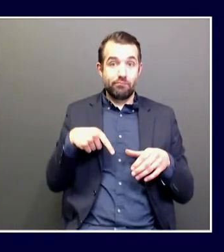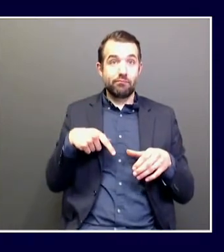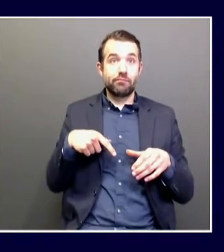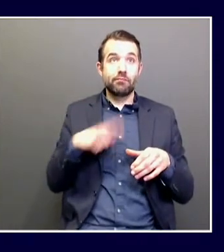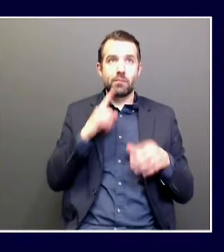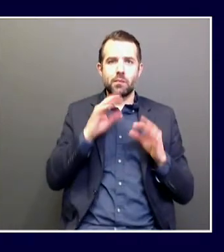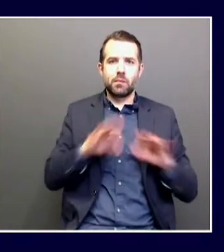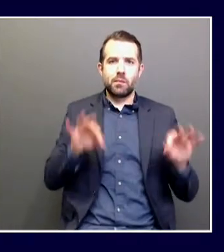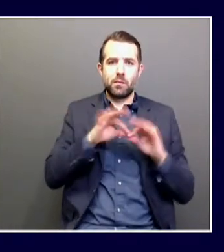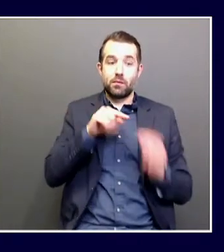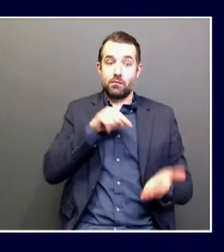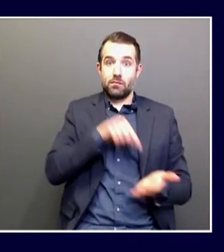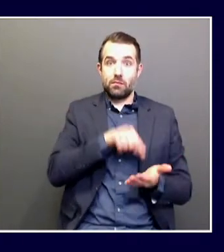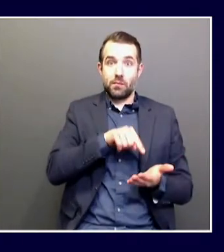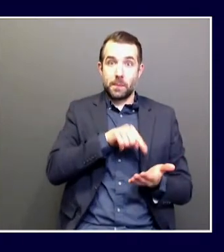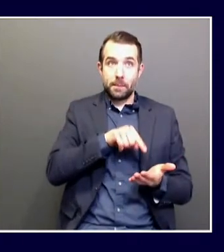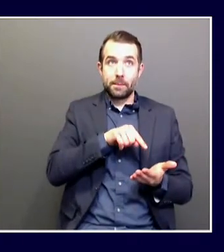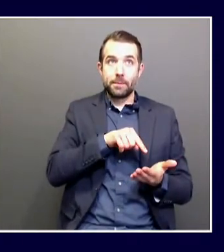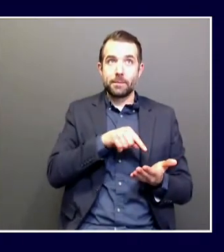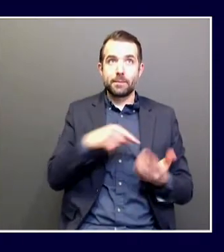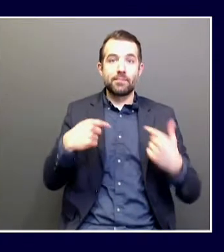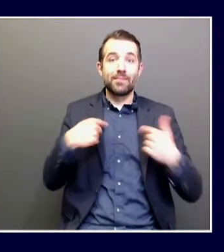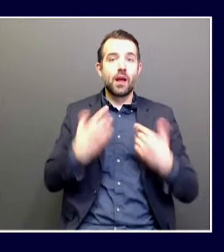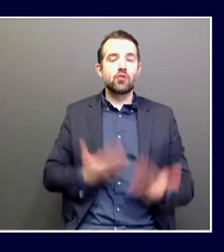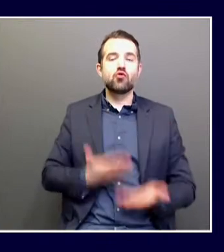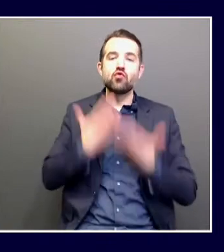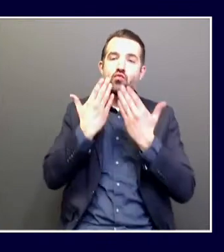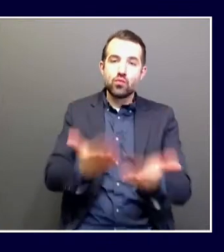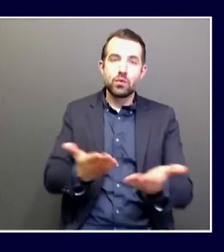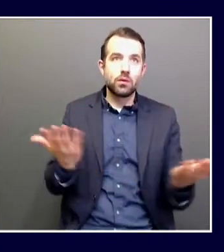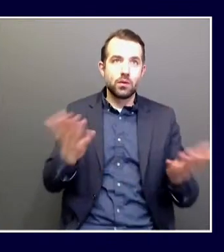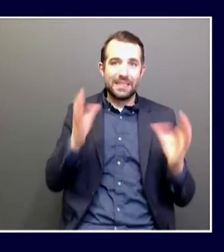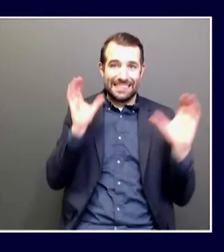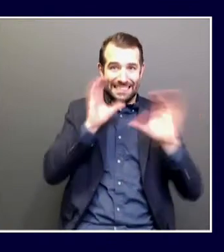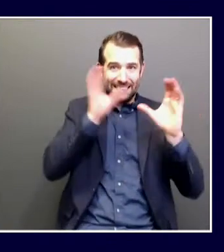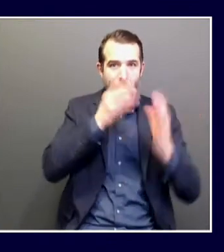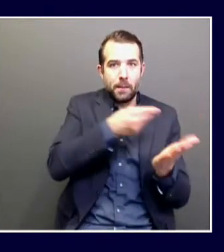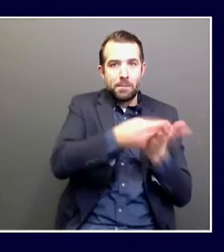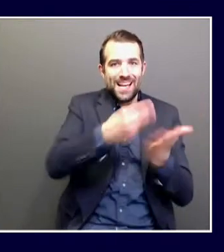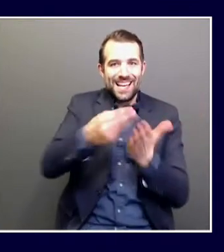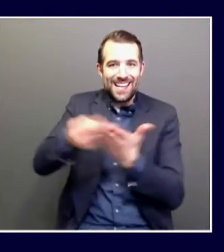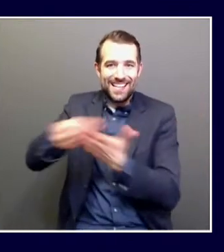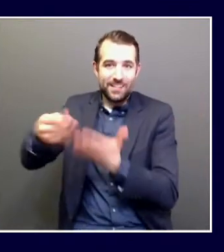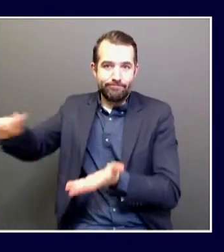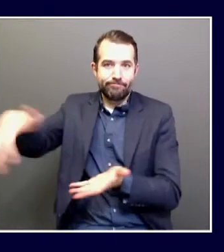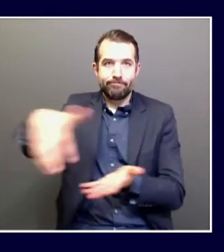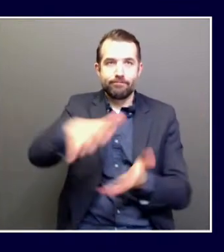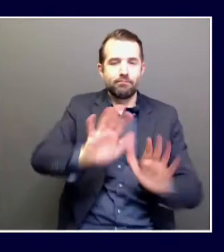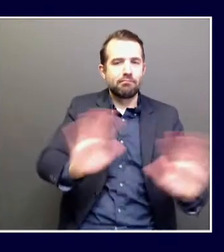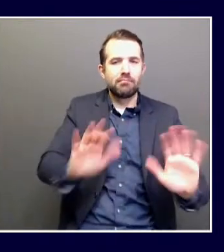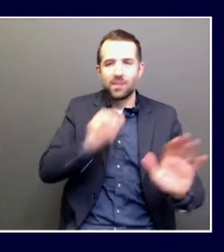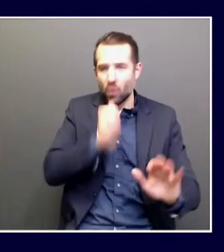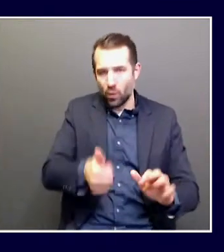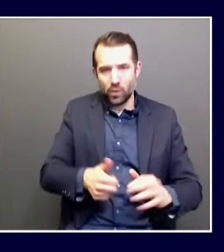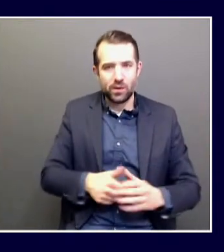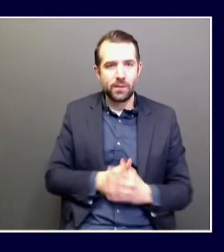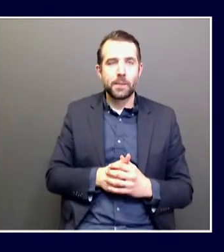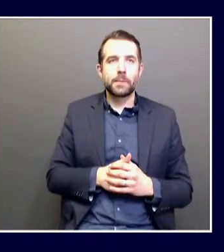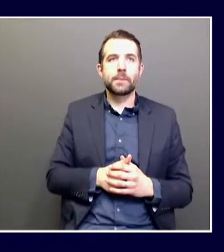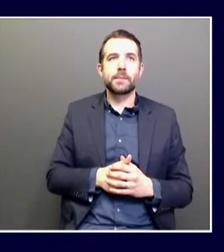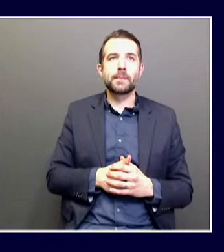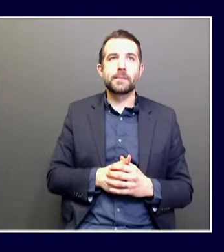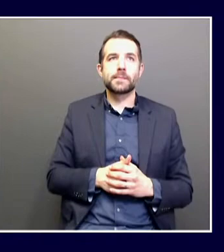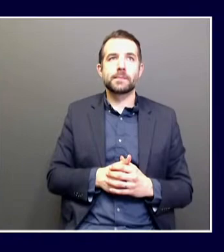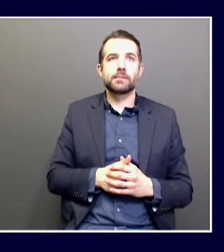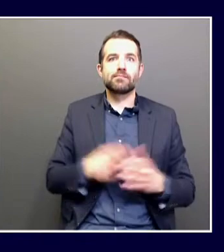it's a recommendation to go out and seek one or to try to purchase one. Again, that presupposes that going outside of your house